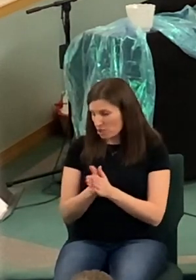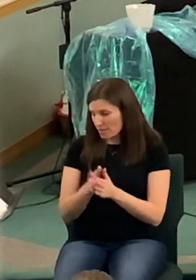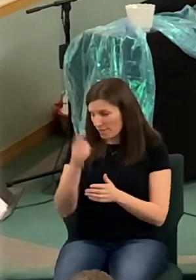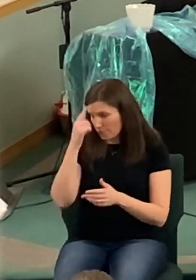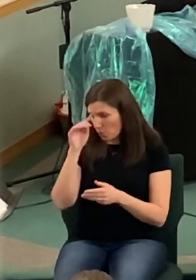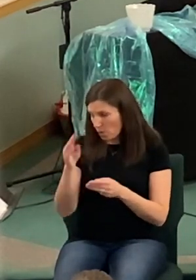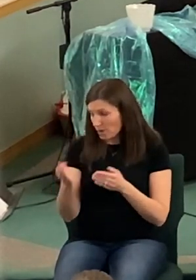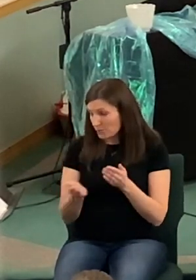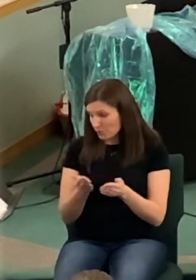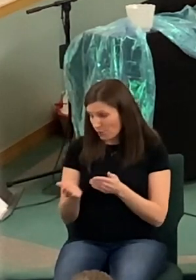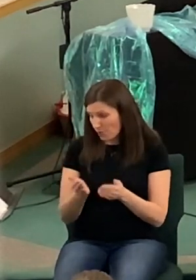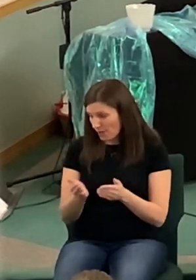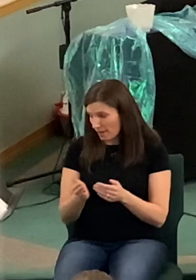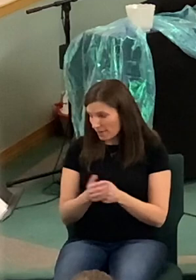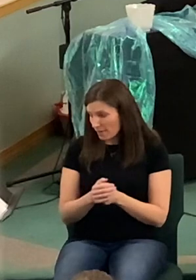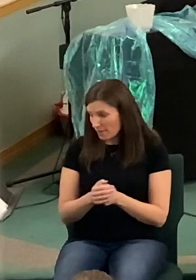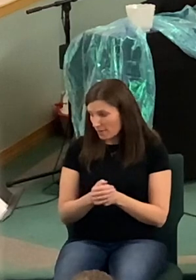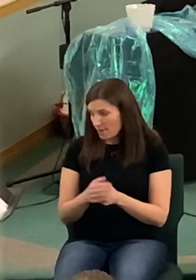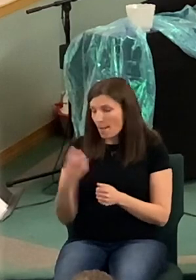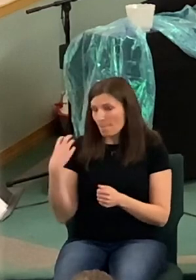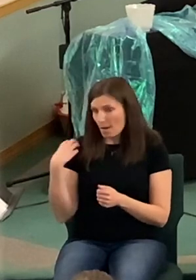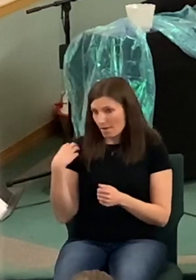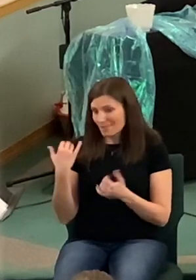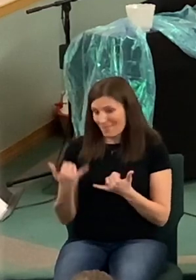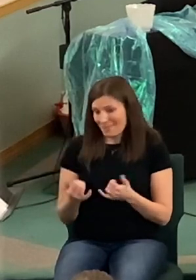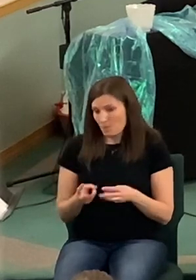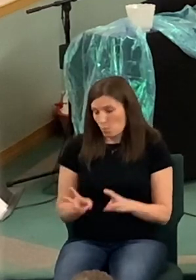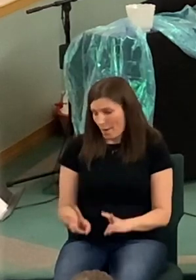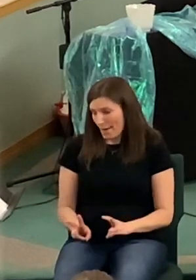for serving a boss in this way.